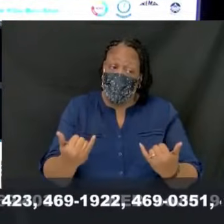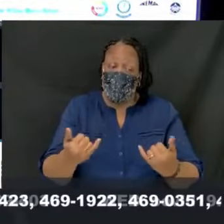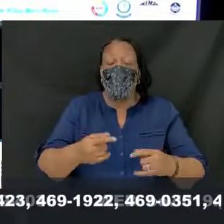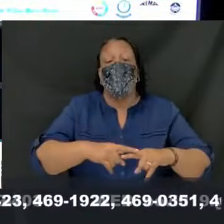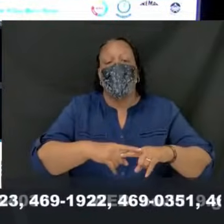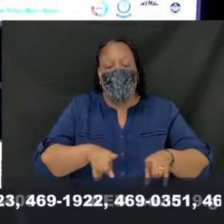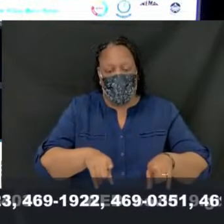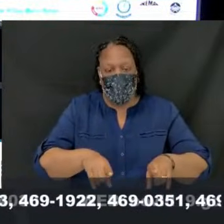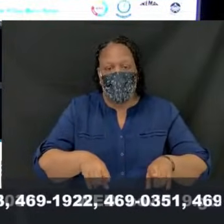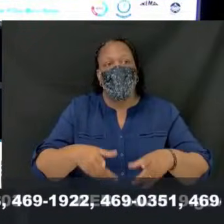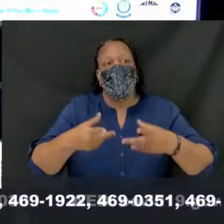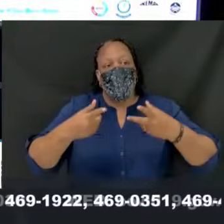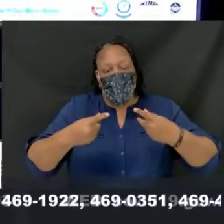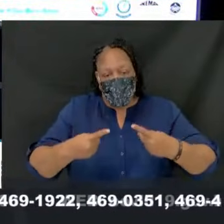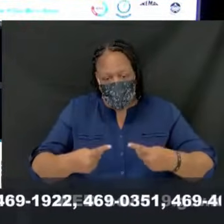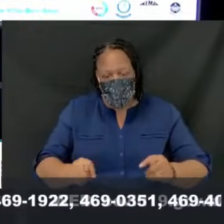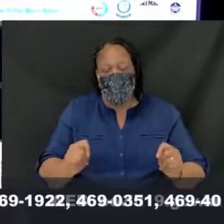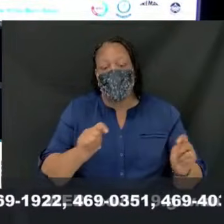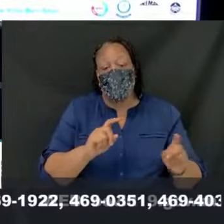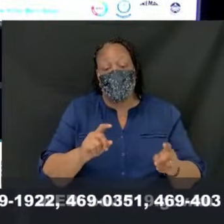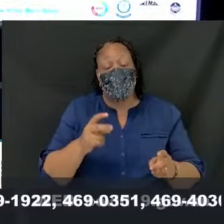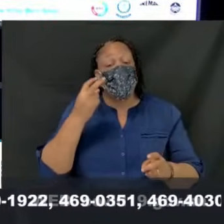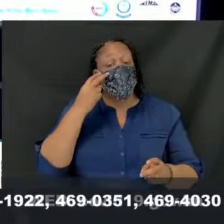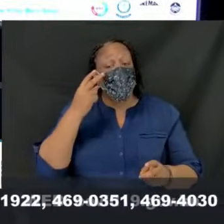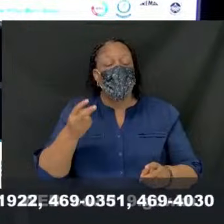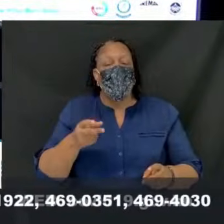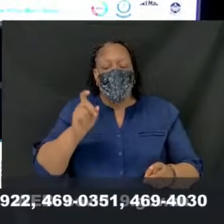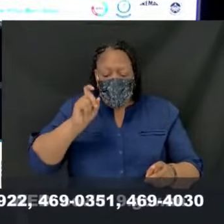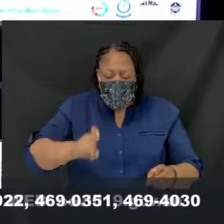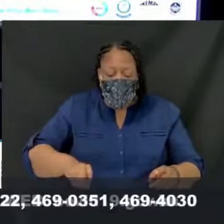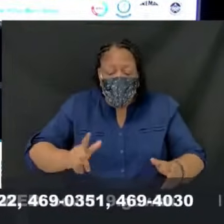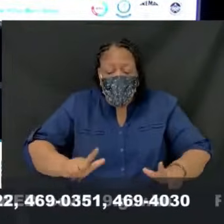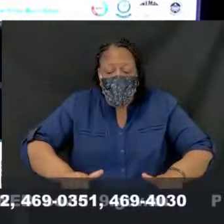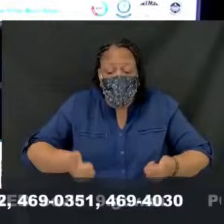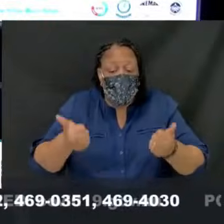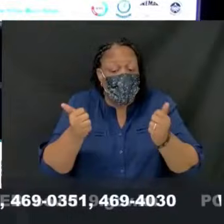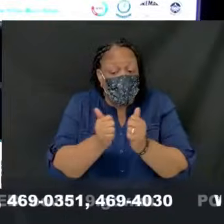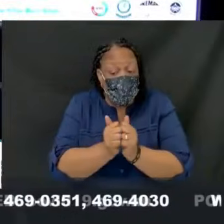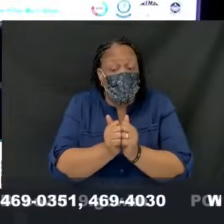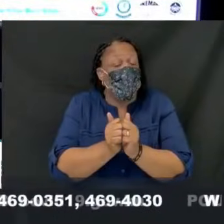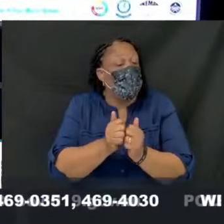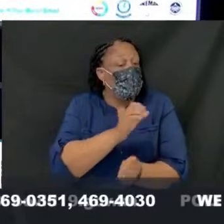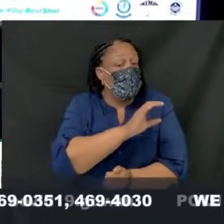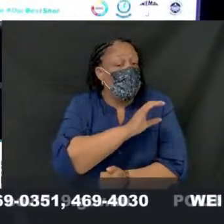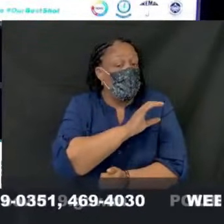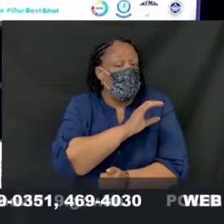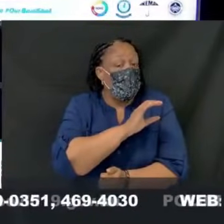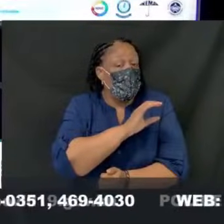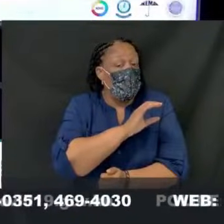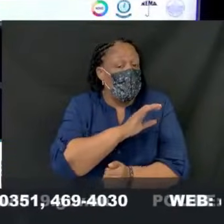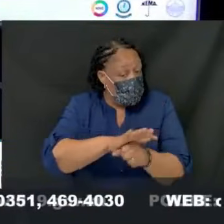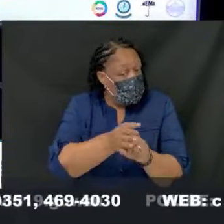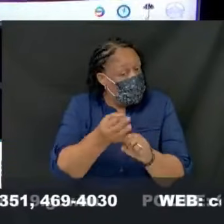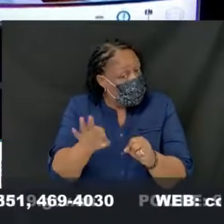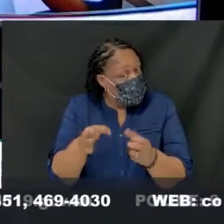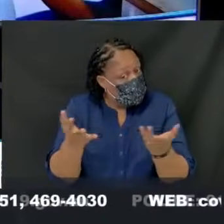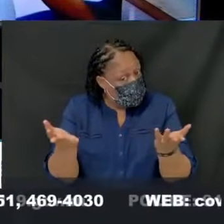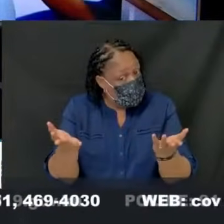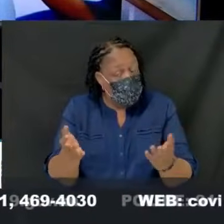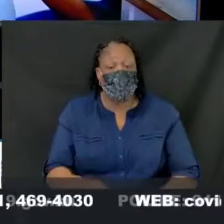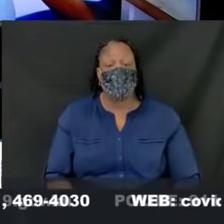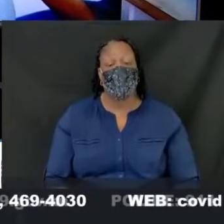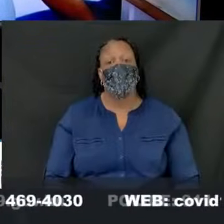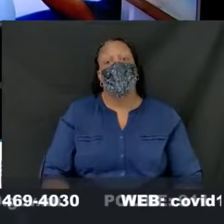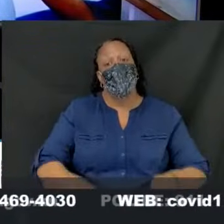But at the end of the day, we have to live with the COVID. Persons are going to get exposed. Persons are going to